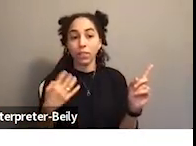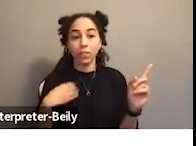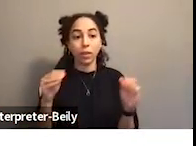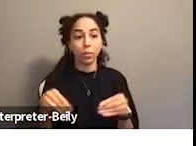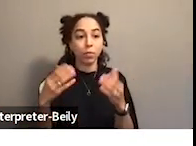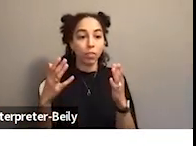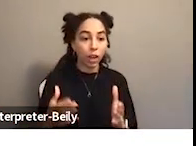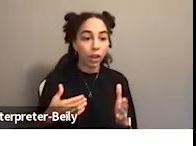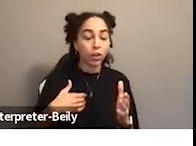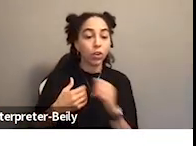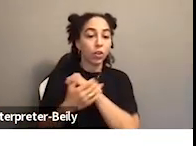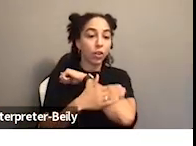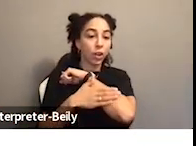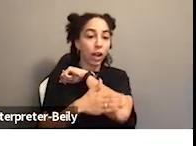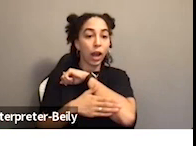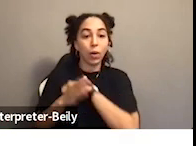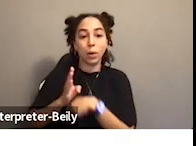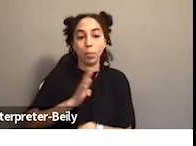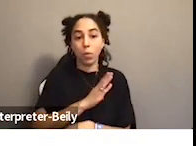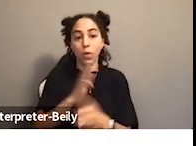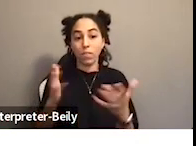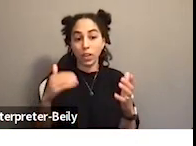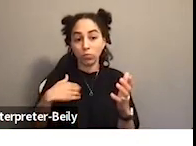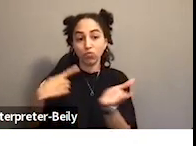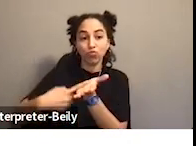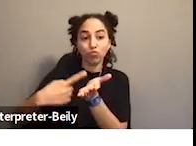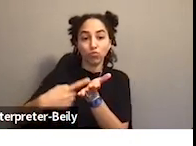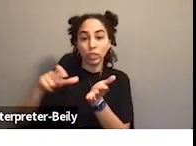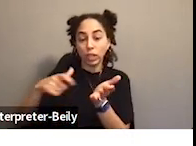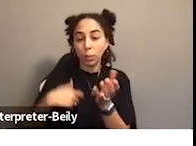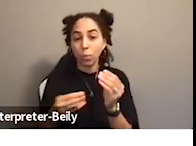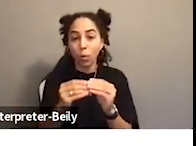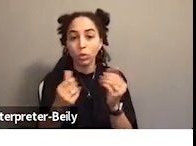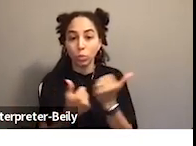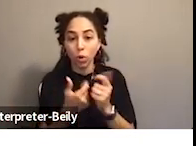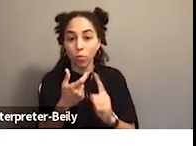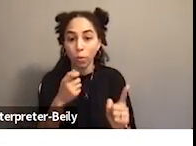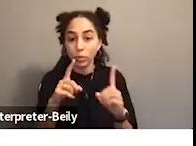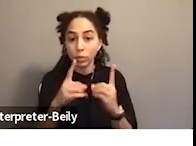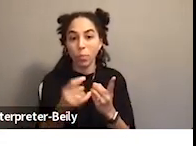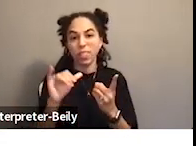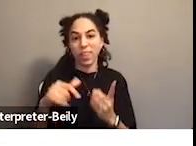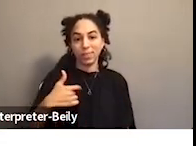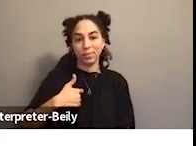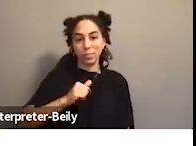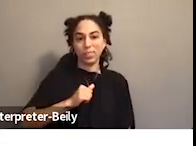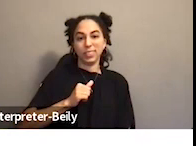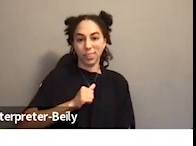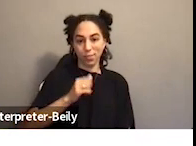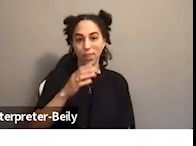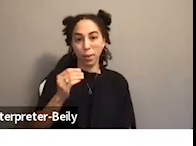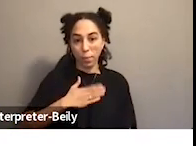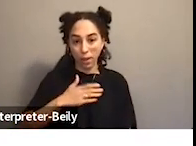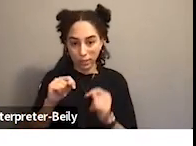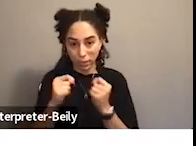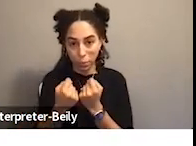and the county board who have worked together need additional supports from the department, that's reaching out to myself and my team so that